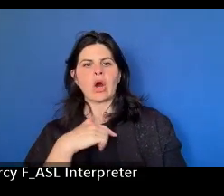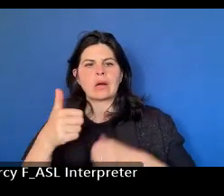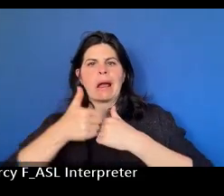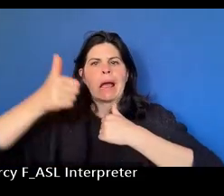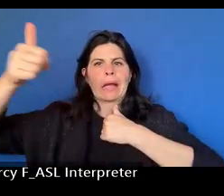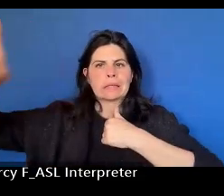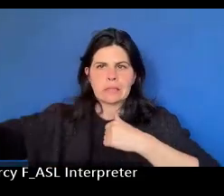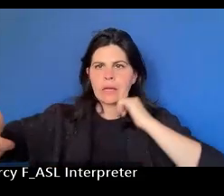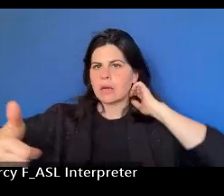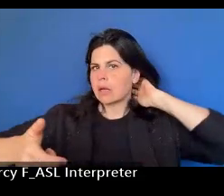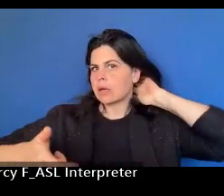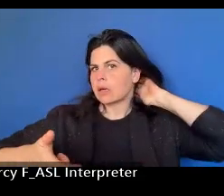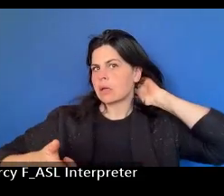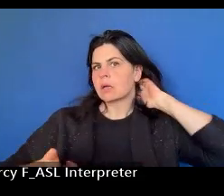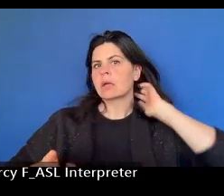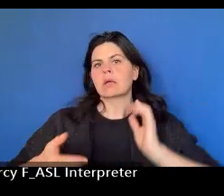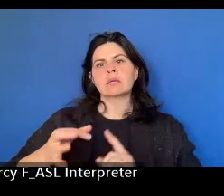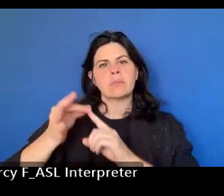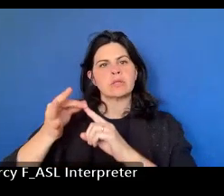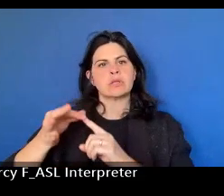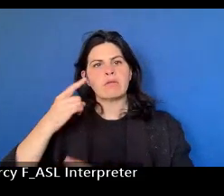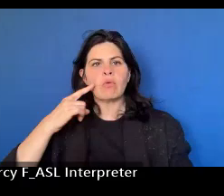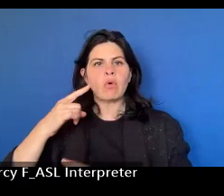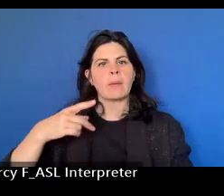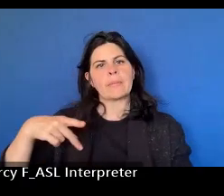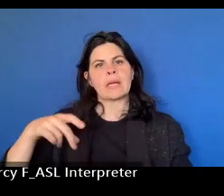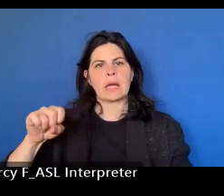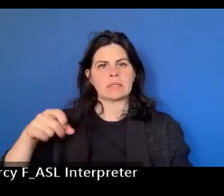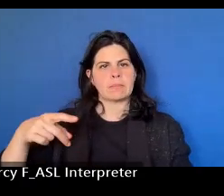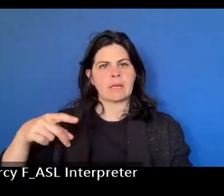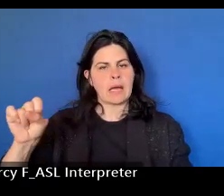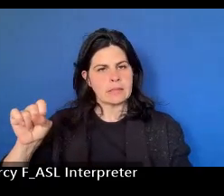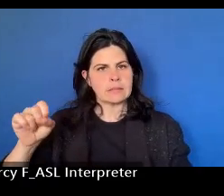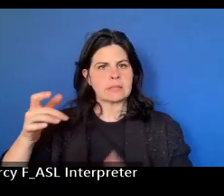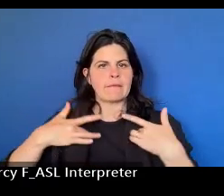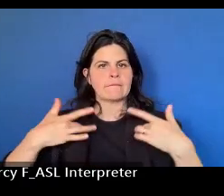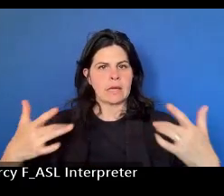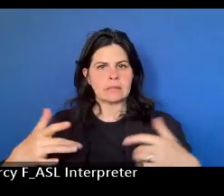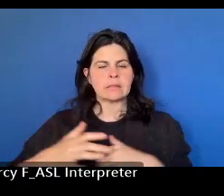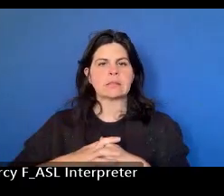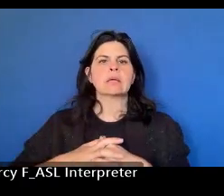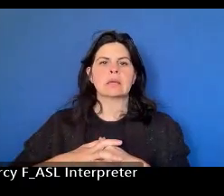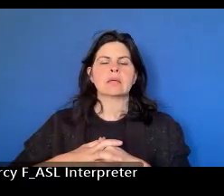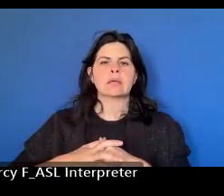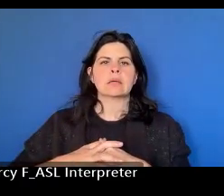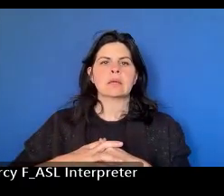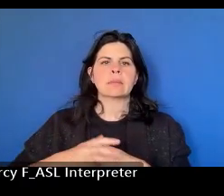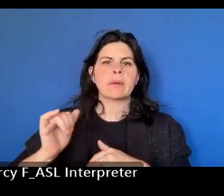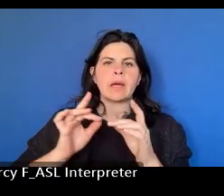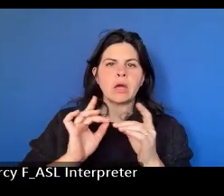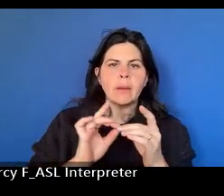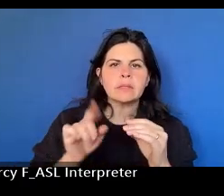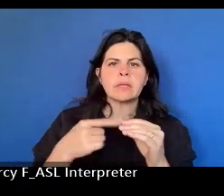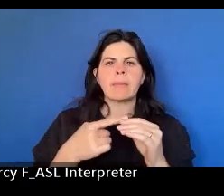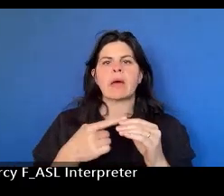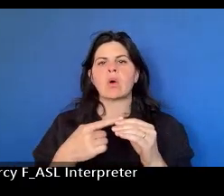especially in cases of PSPS events. My comment is mostly regarding how SoCalGas is planning on getting consent